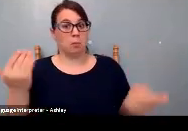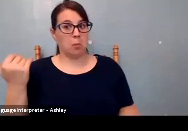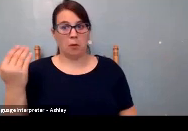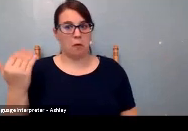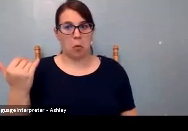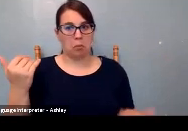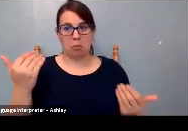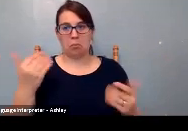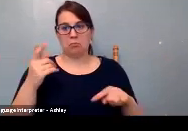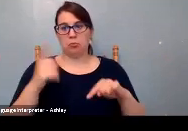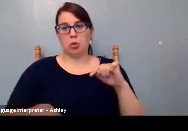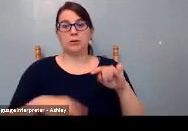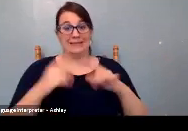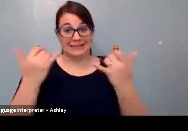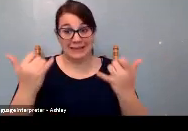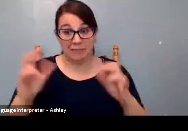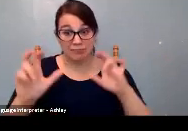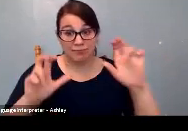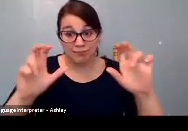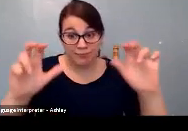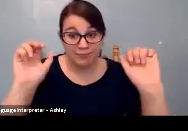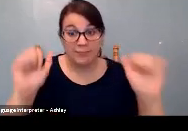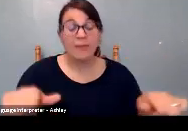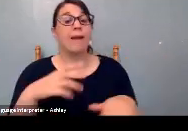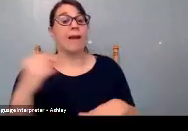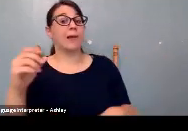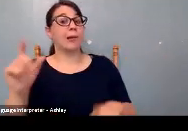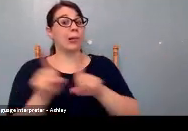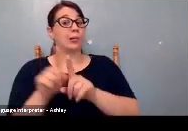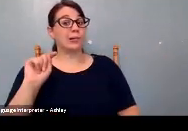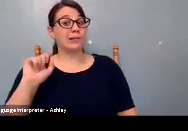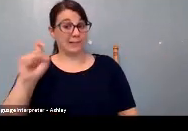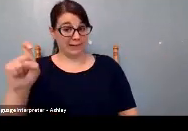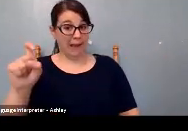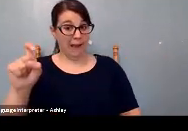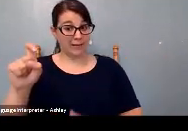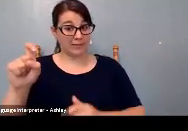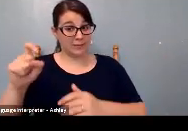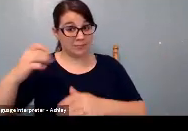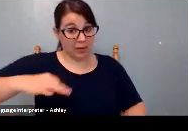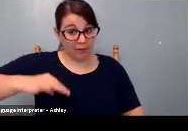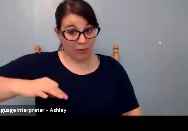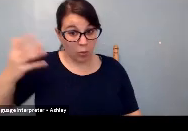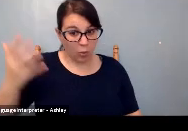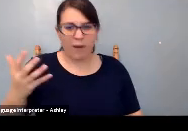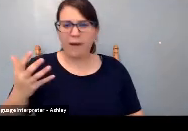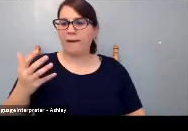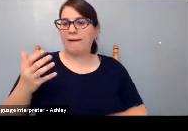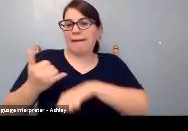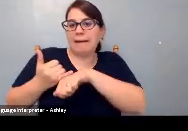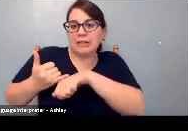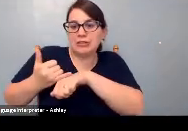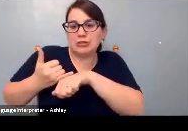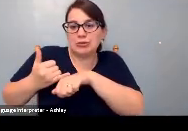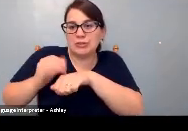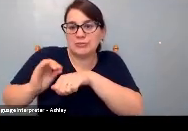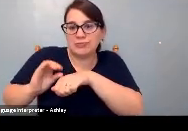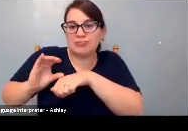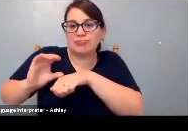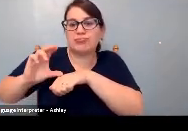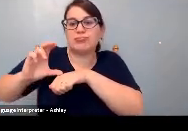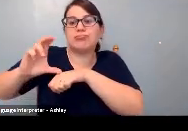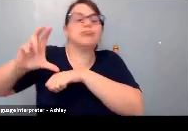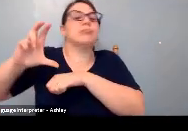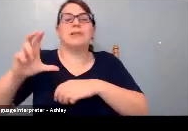benefits. Just like 529 college savings, the interest that is earned on the investments grow tax-free, and the